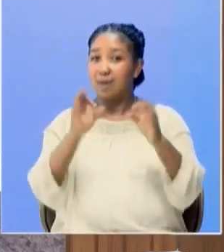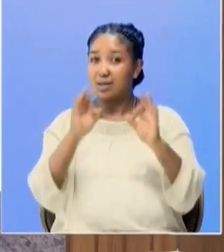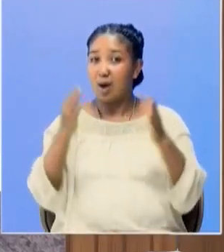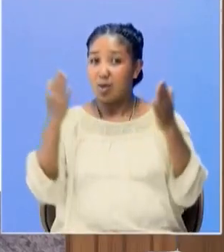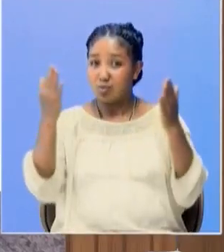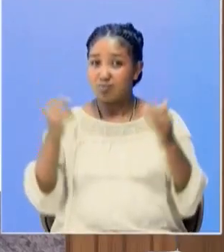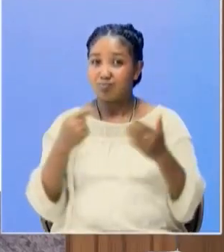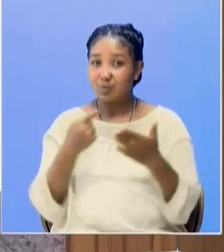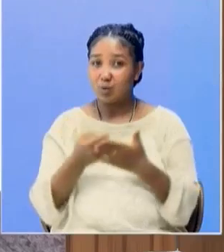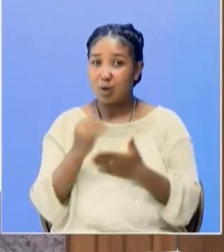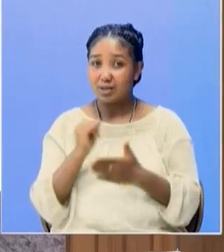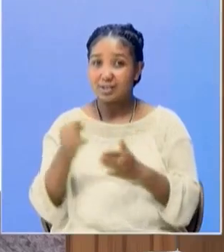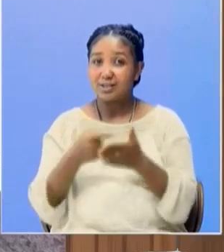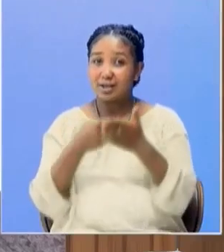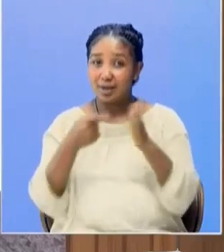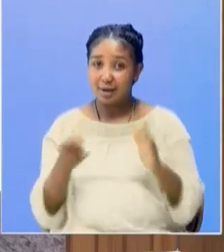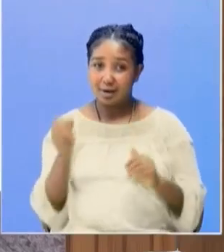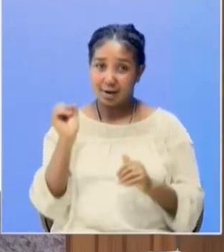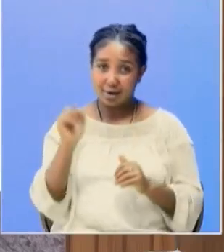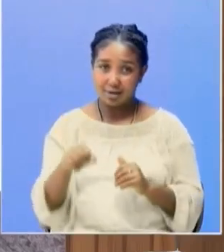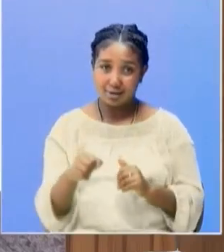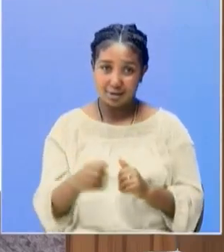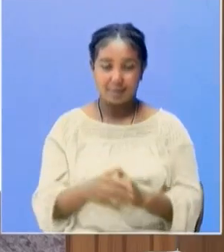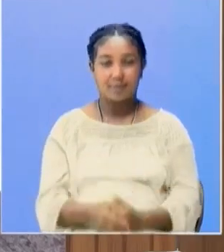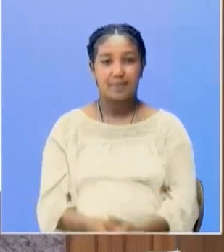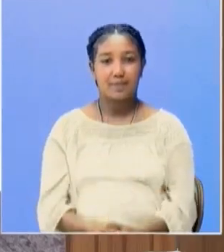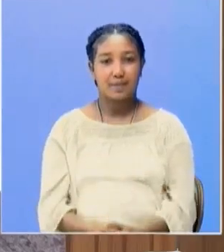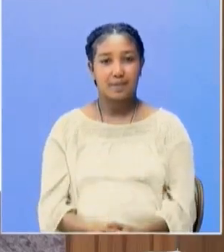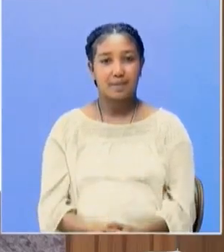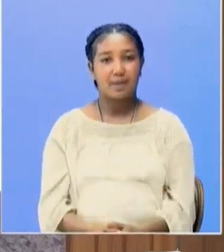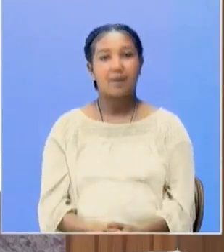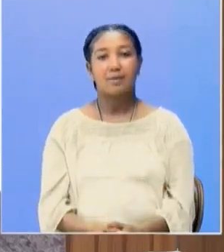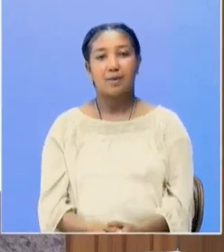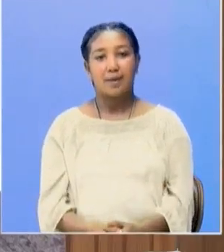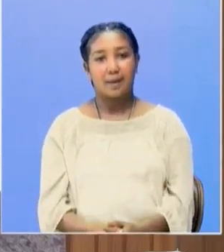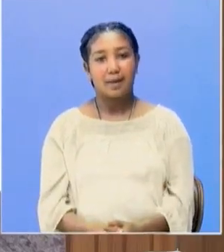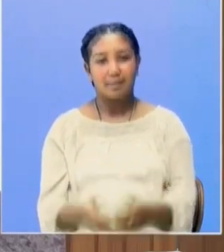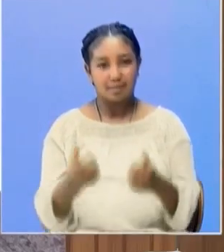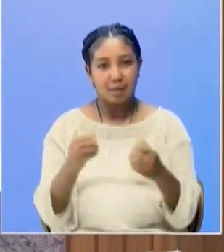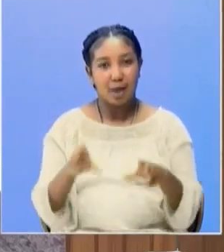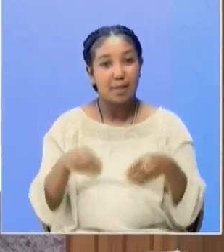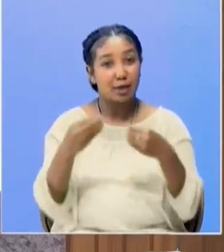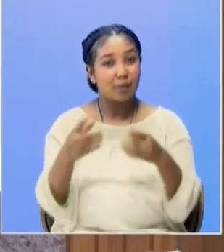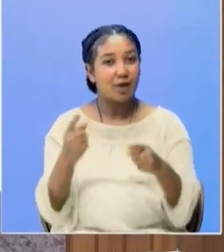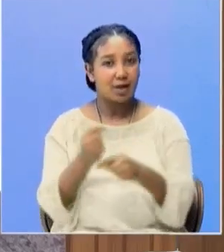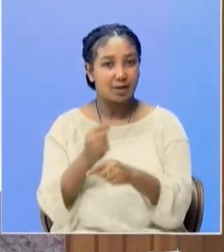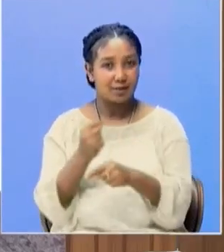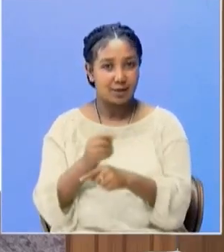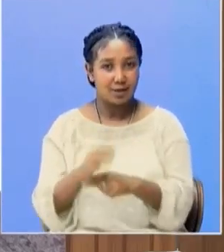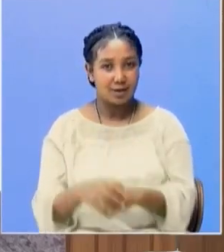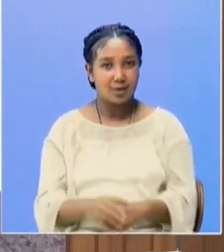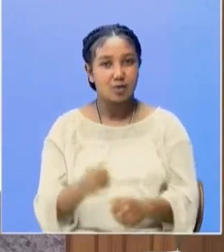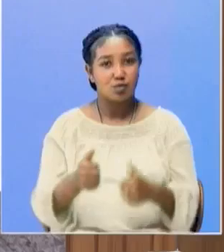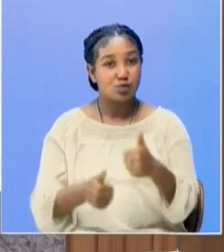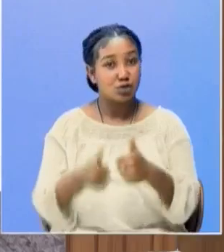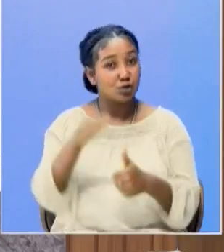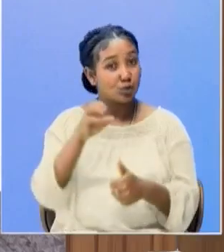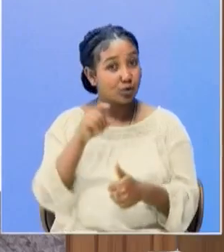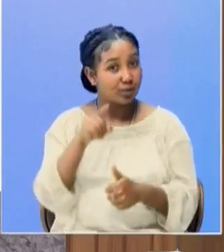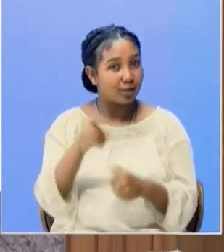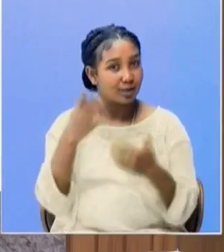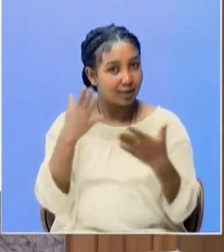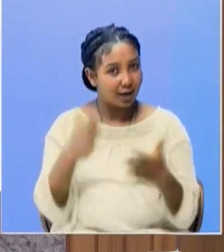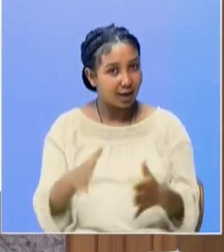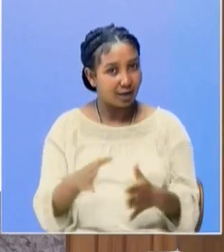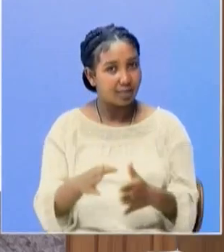this one is clear for you. Okay? Come on. Let me give you an activity which should be